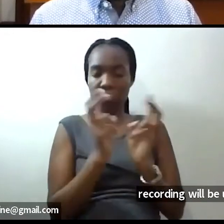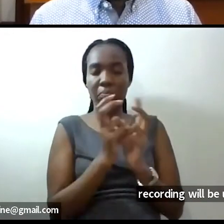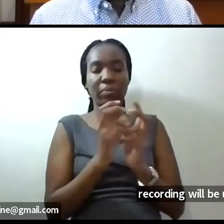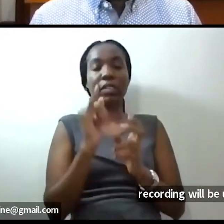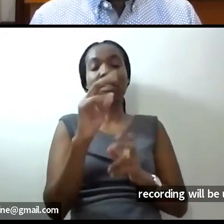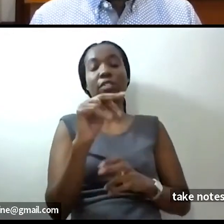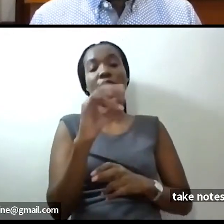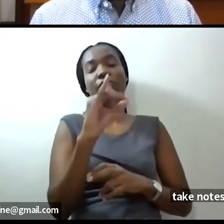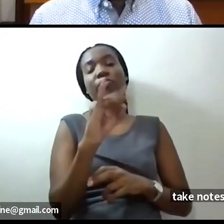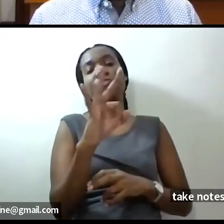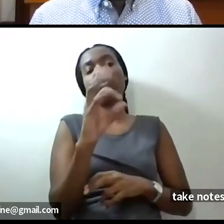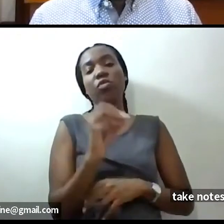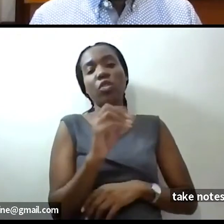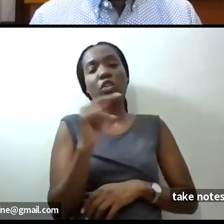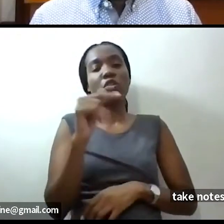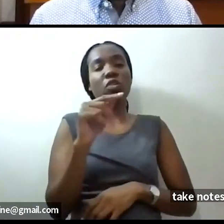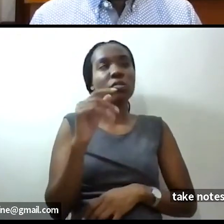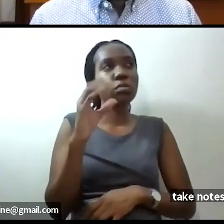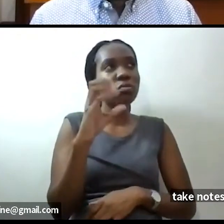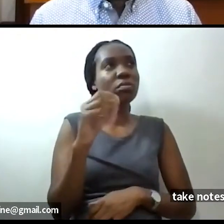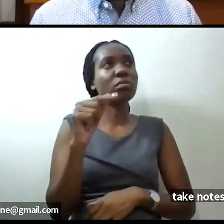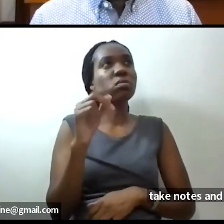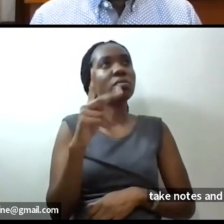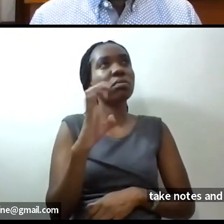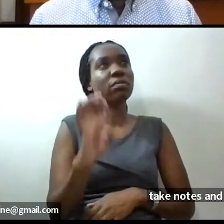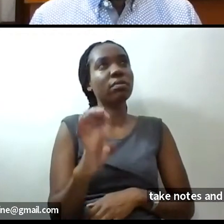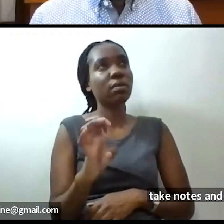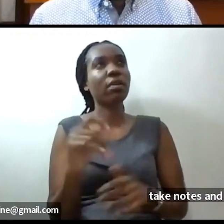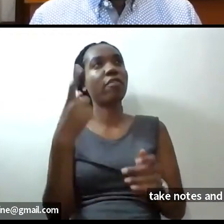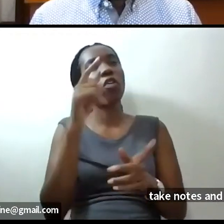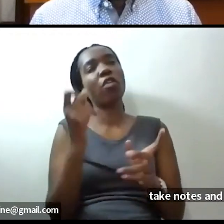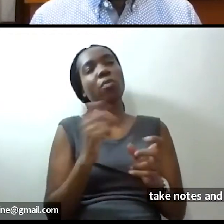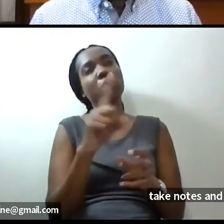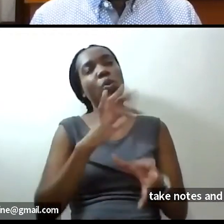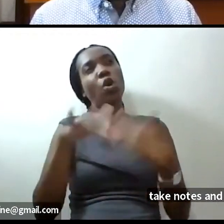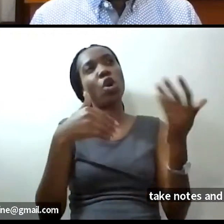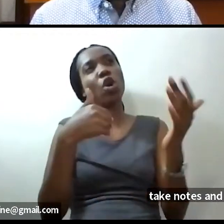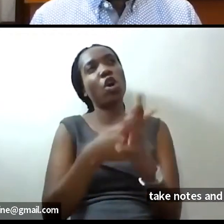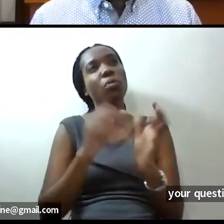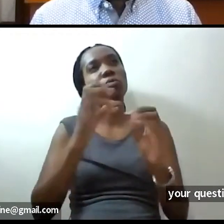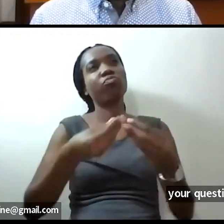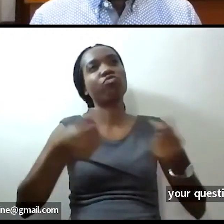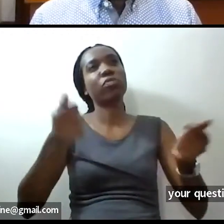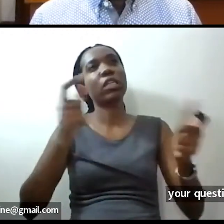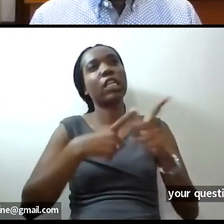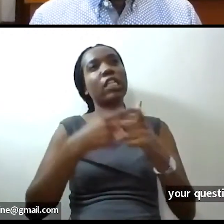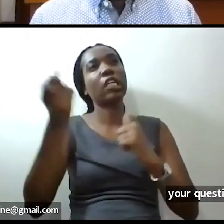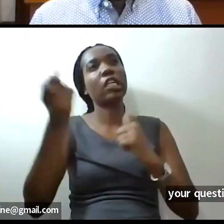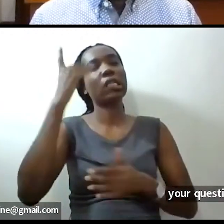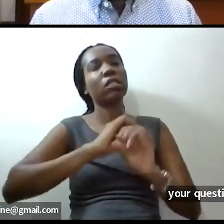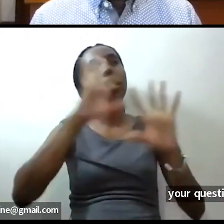info@fib.co.ke for all your questions so that then you can get to understand. Somebody is saying